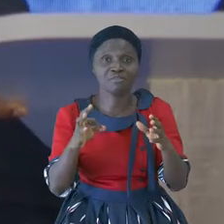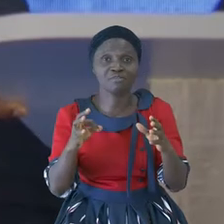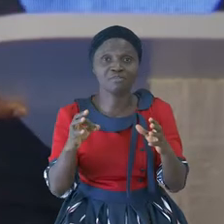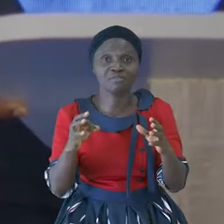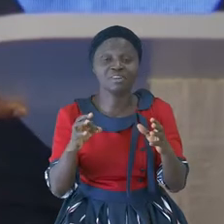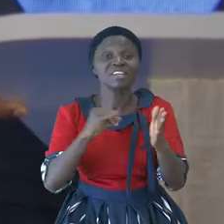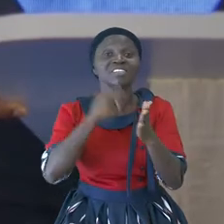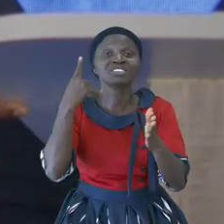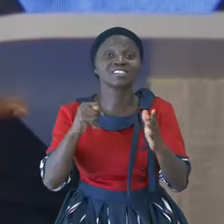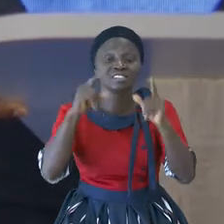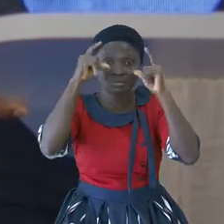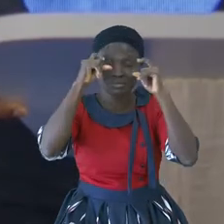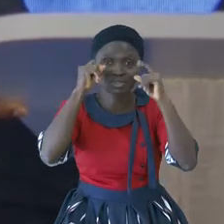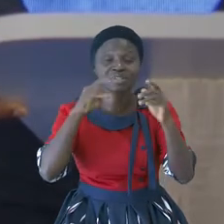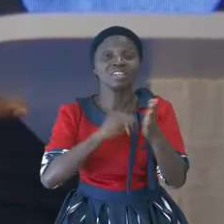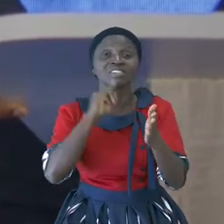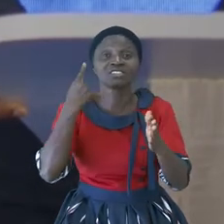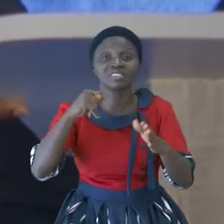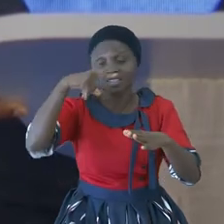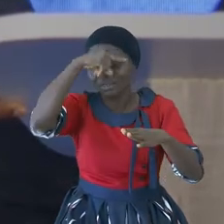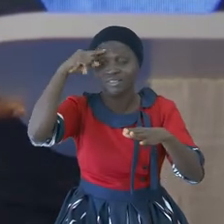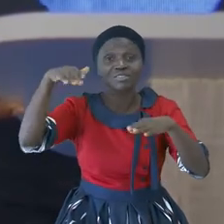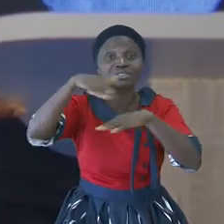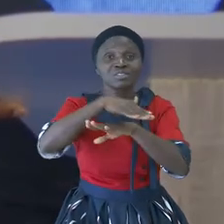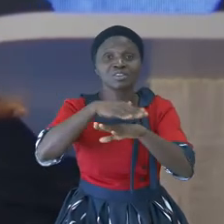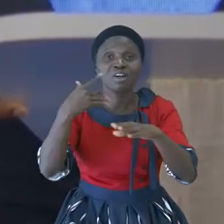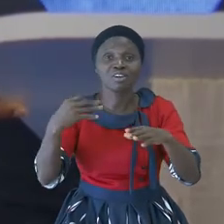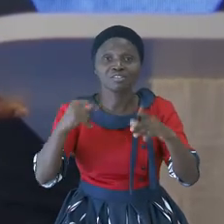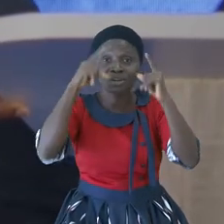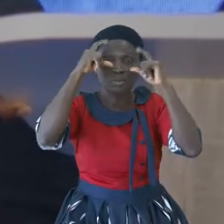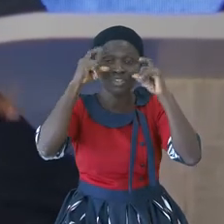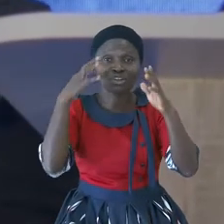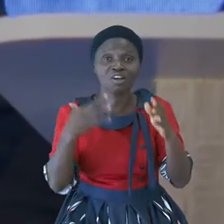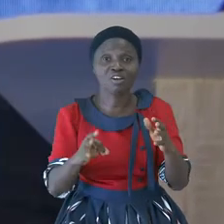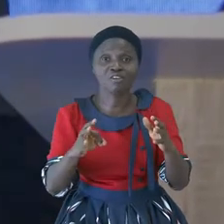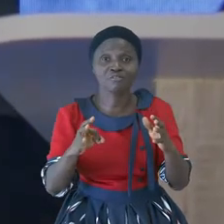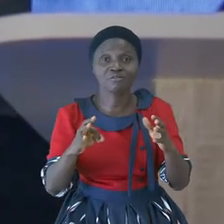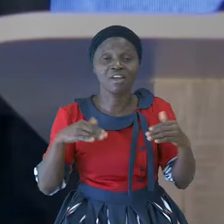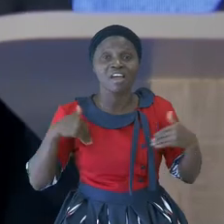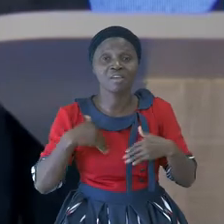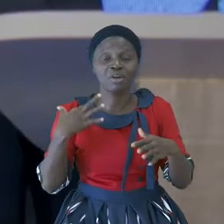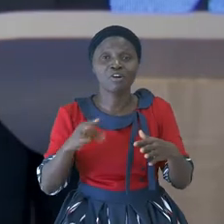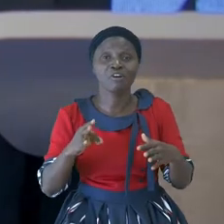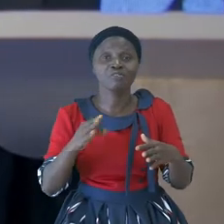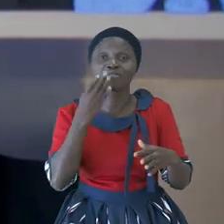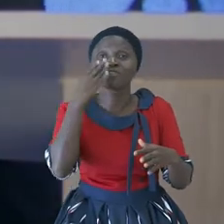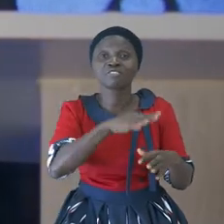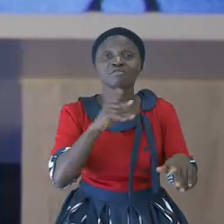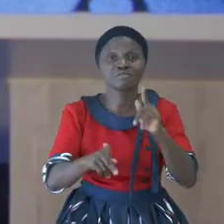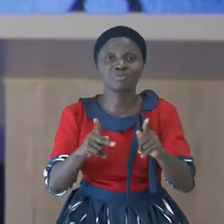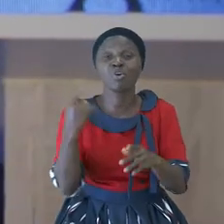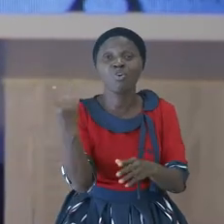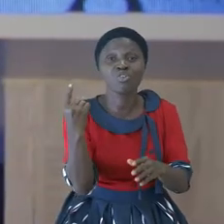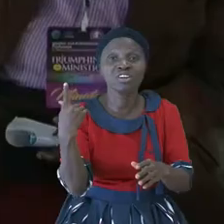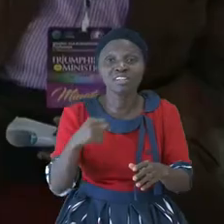the Lord, is the shadow of the picture of an injurious thing. Only the shadow you